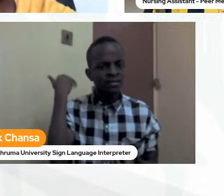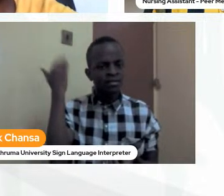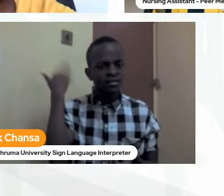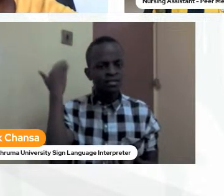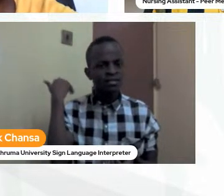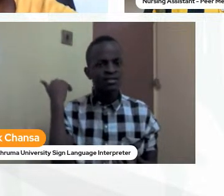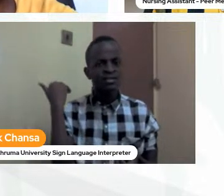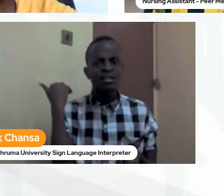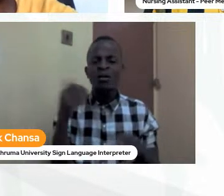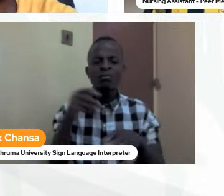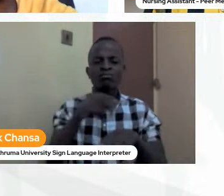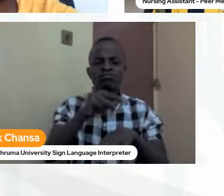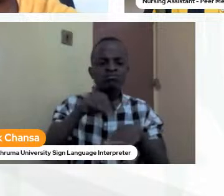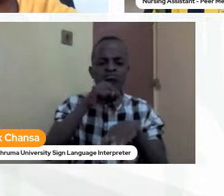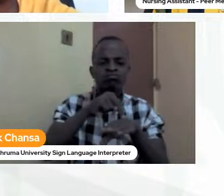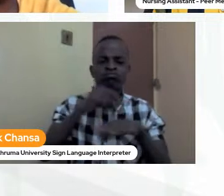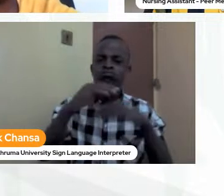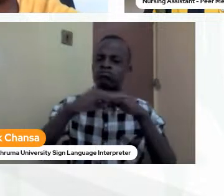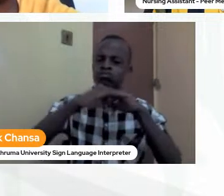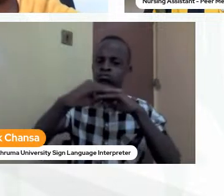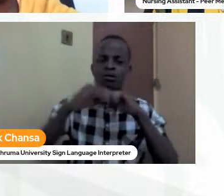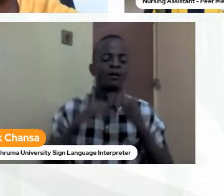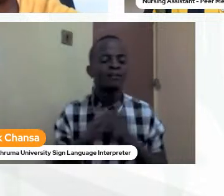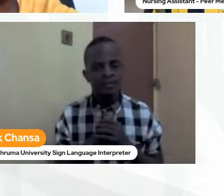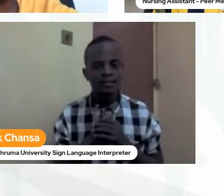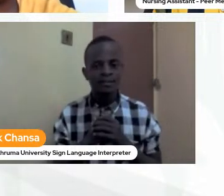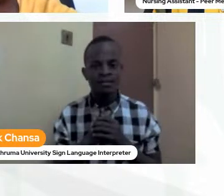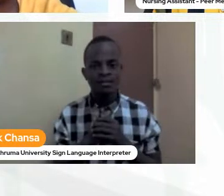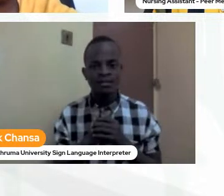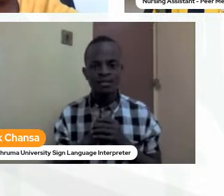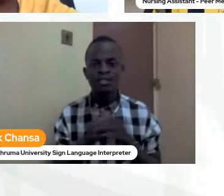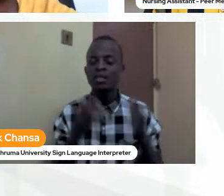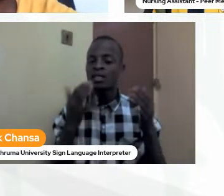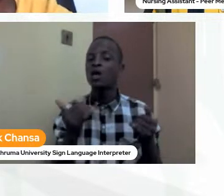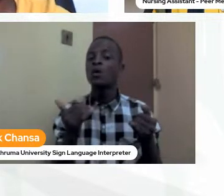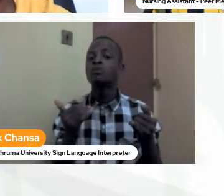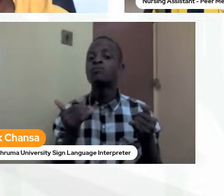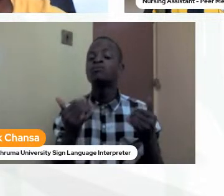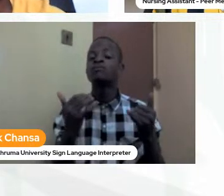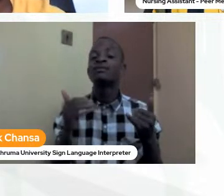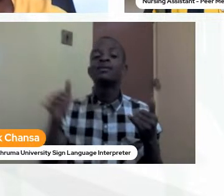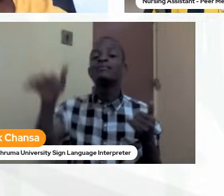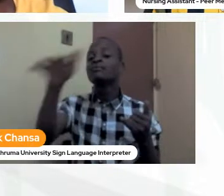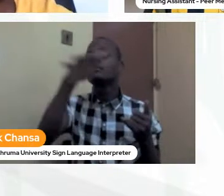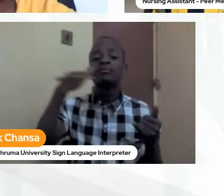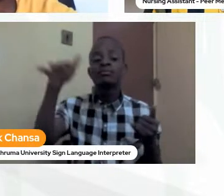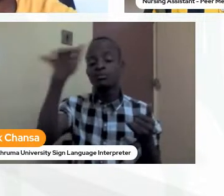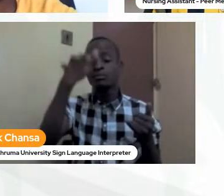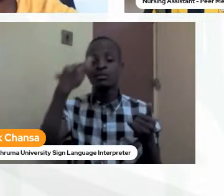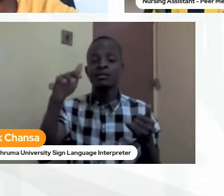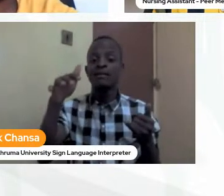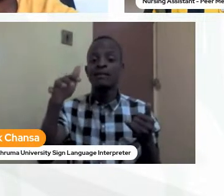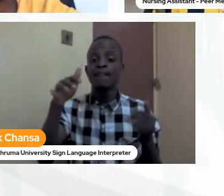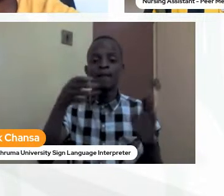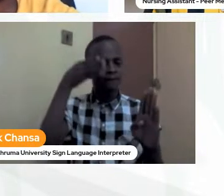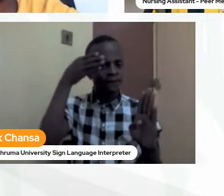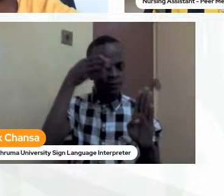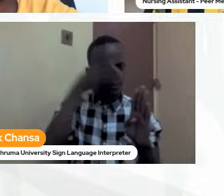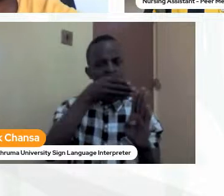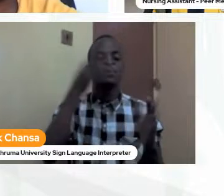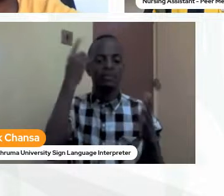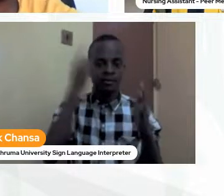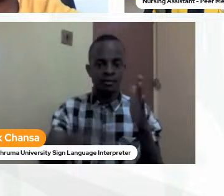national level, and we started holding the regional Indaba. Now there's also